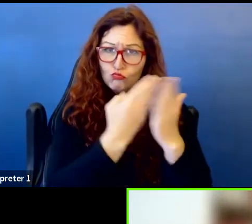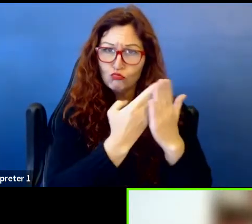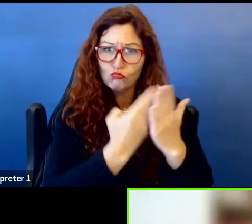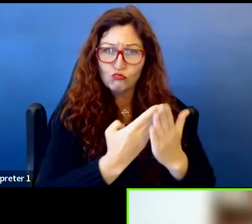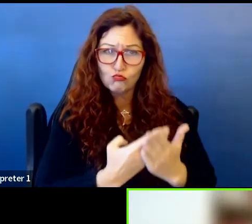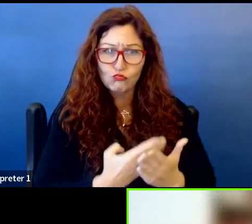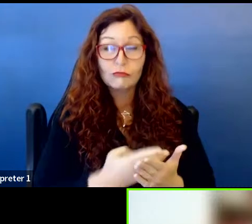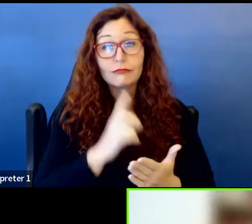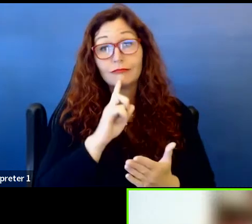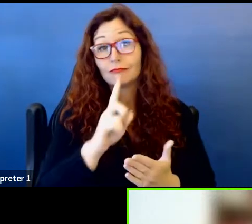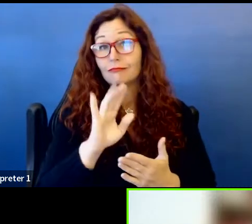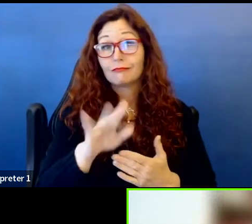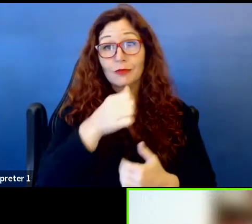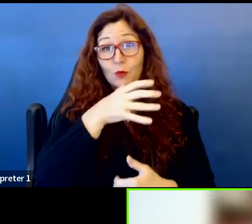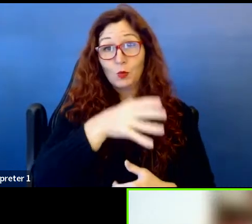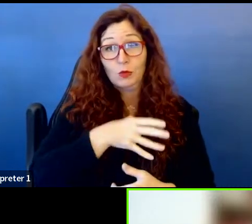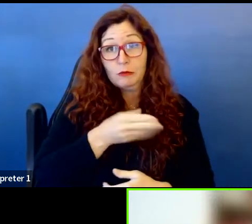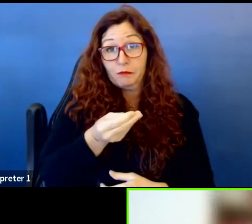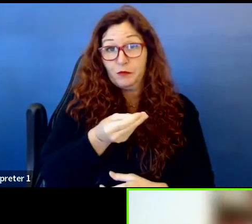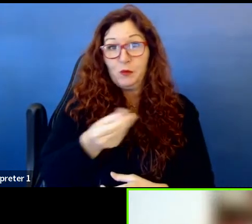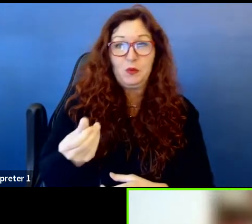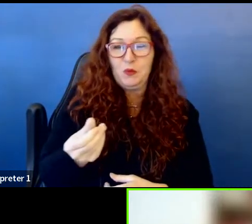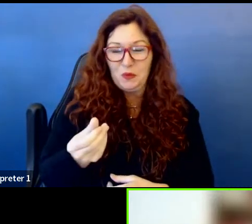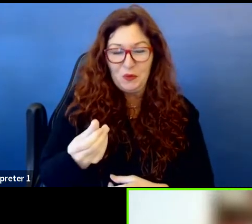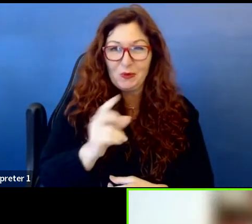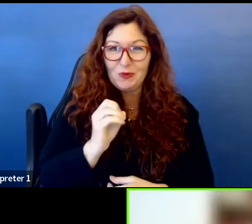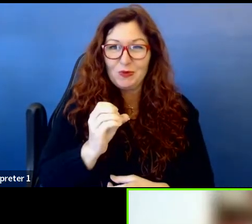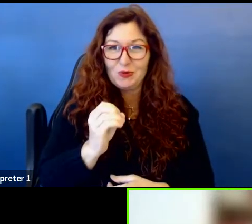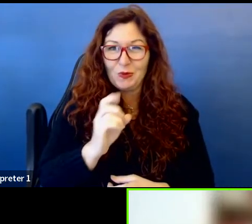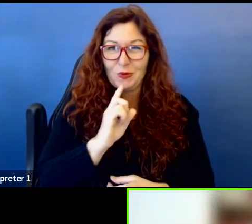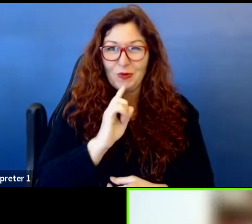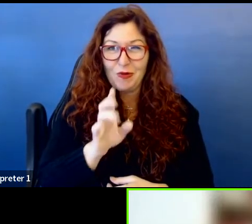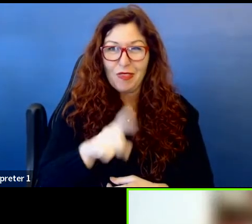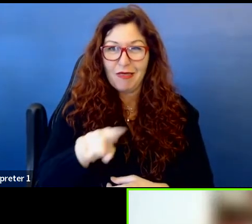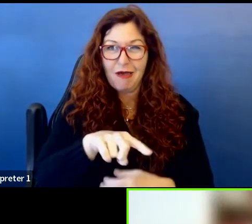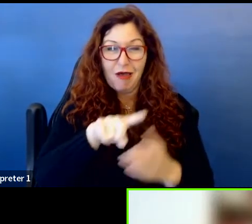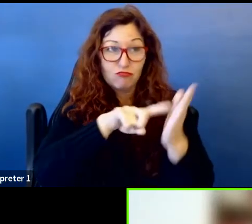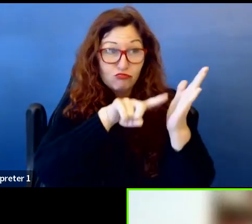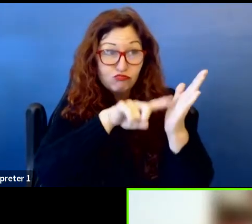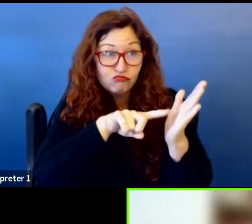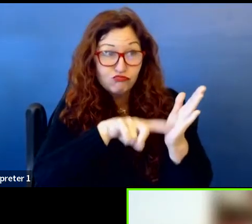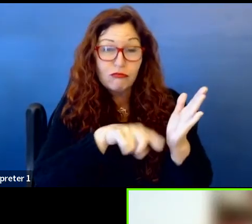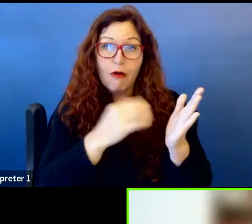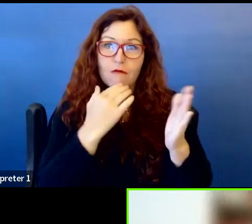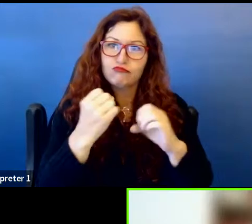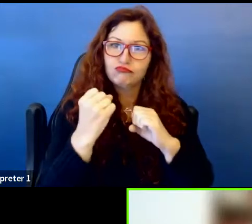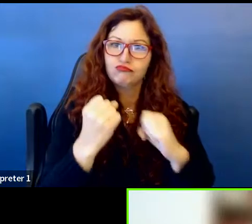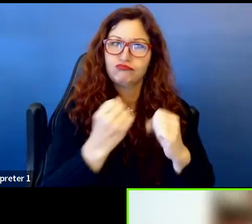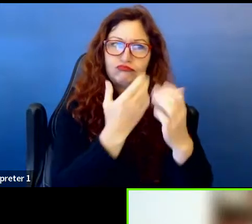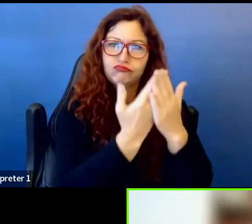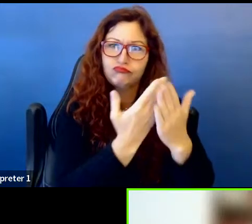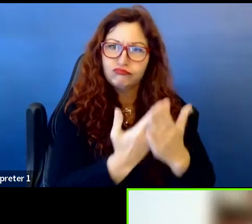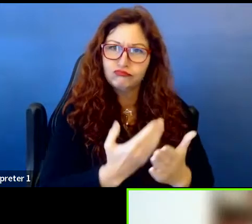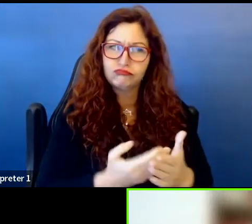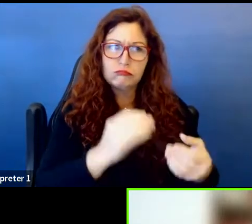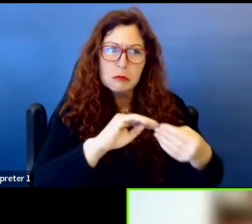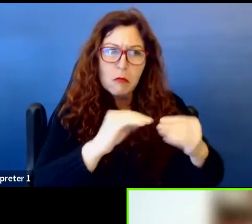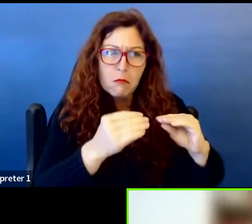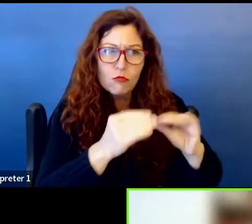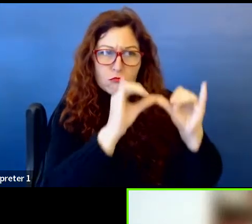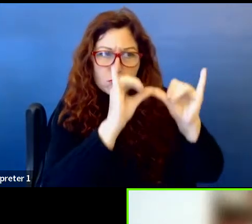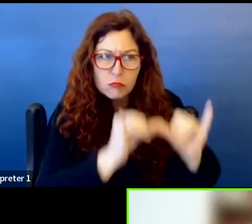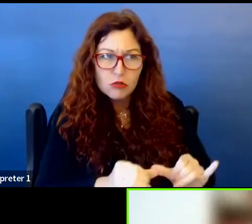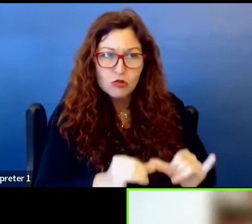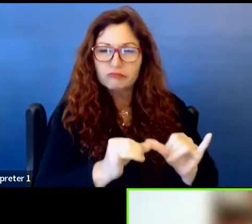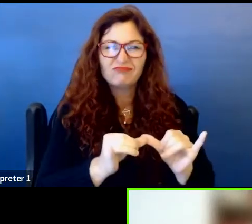construction the bureau of labor statistics do not publish good data on it but our analysis of apprenticeships